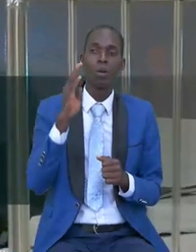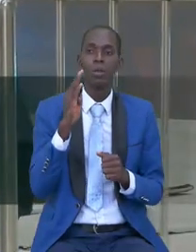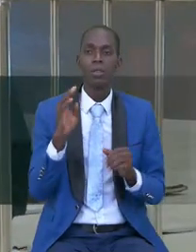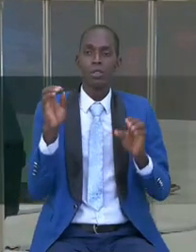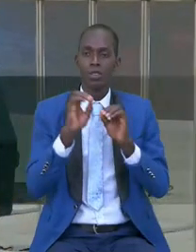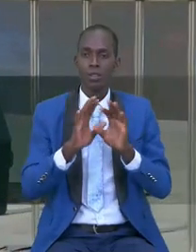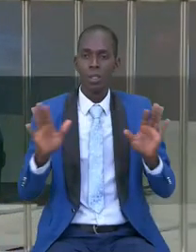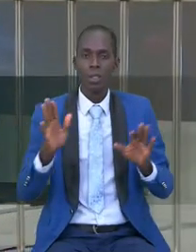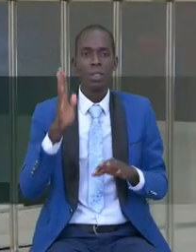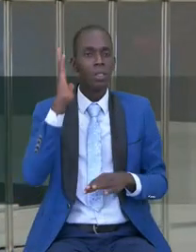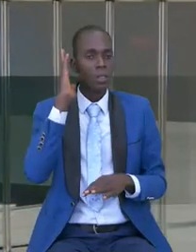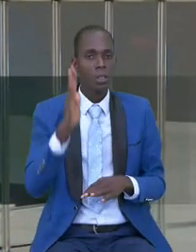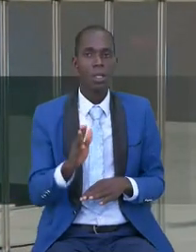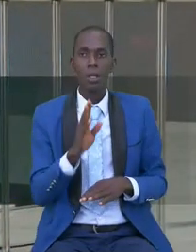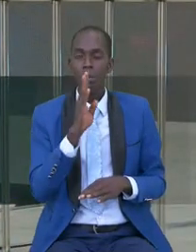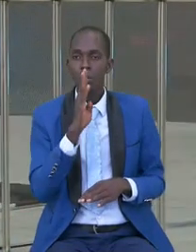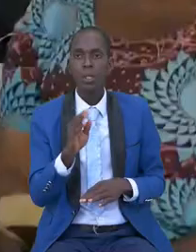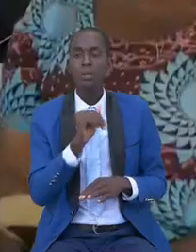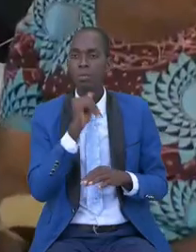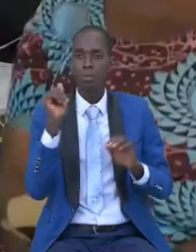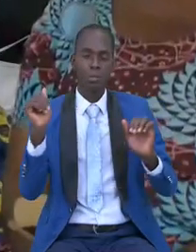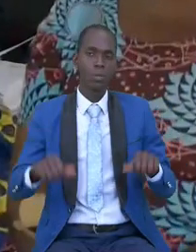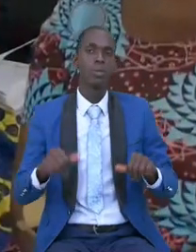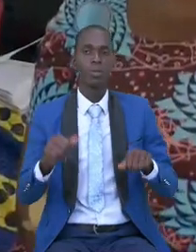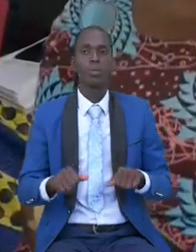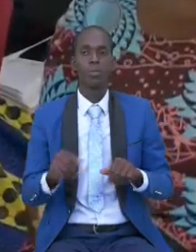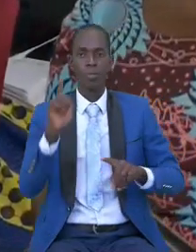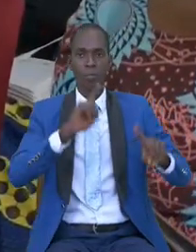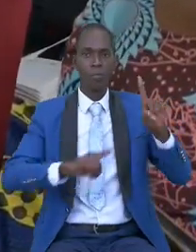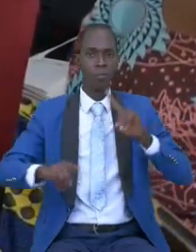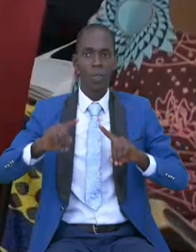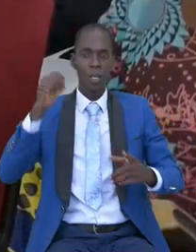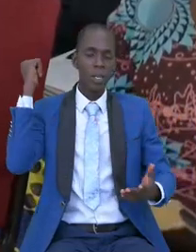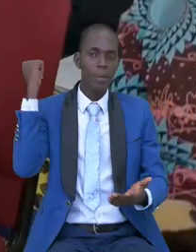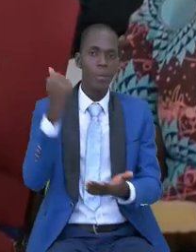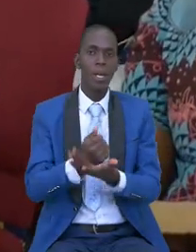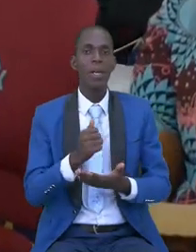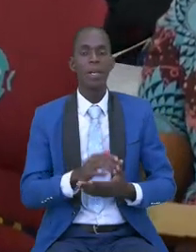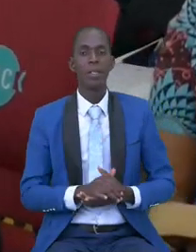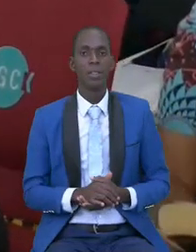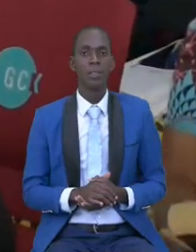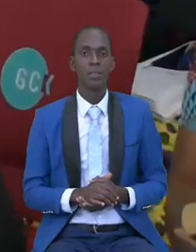nothing shall be impossible. Amen. Say that amen again.